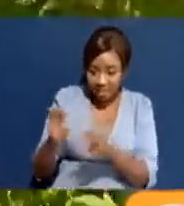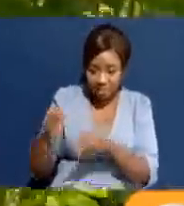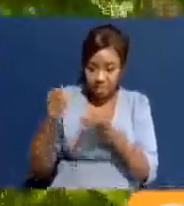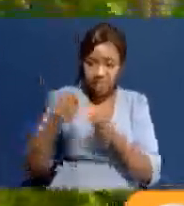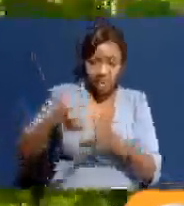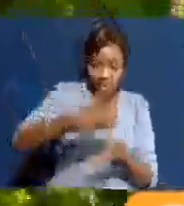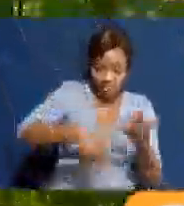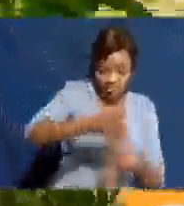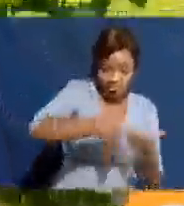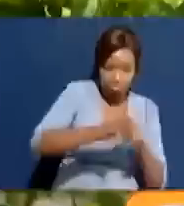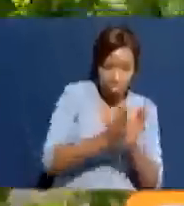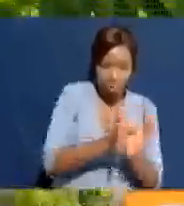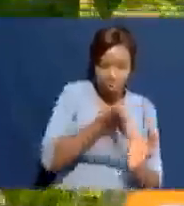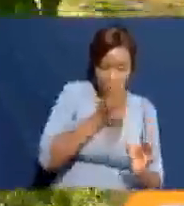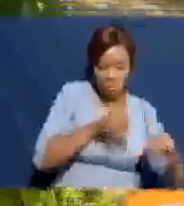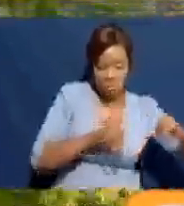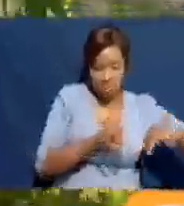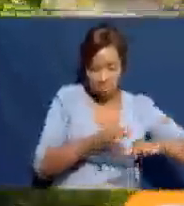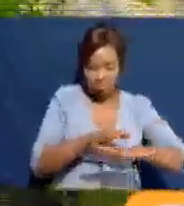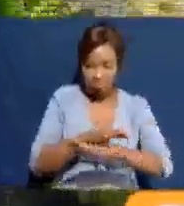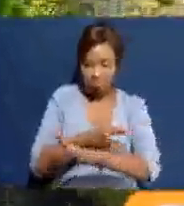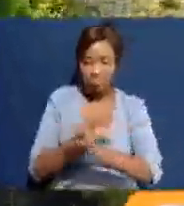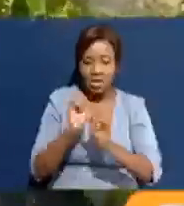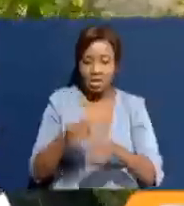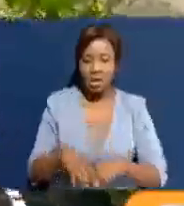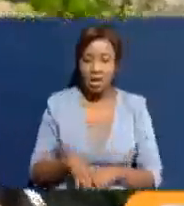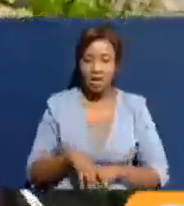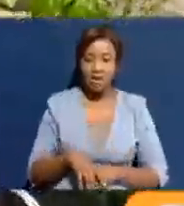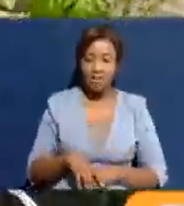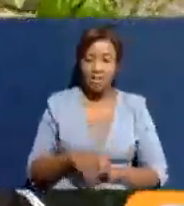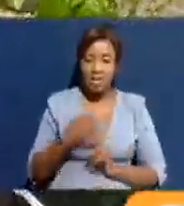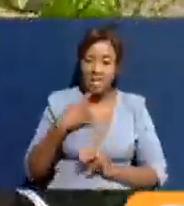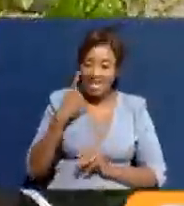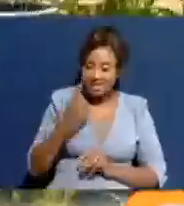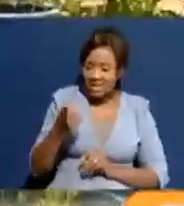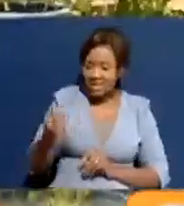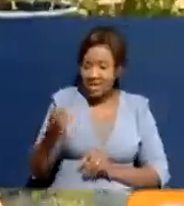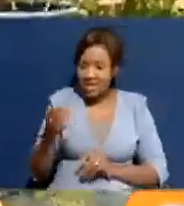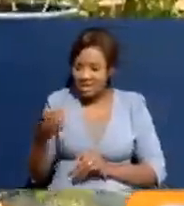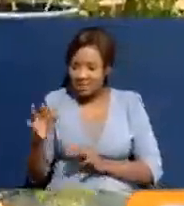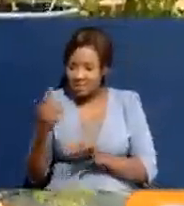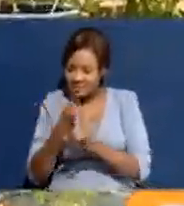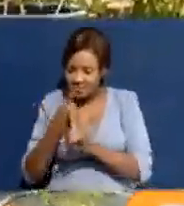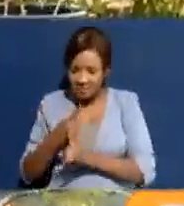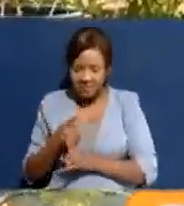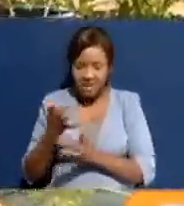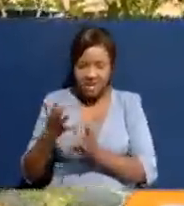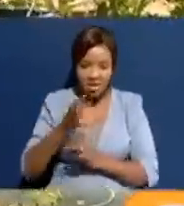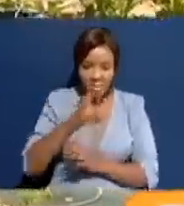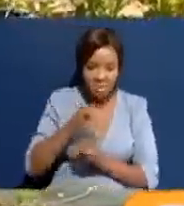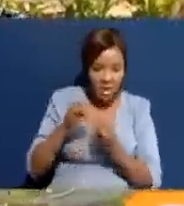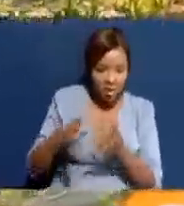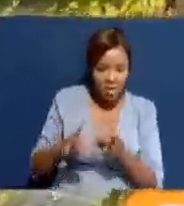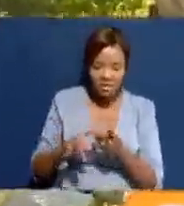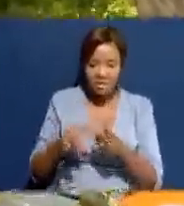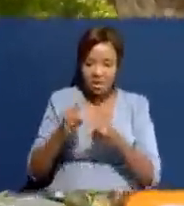water. A computerized system is connected to all the crops to detect their water needs and usage, infestation,